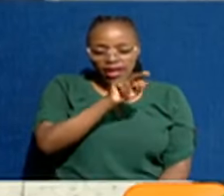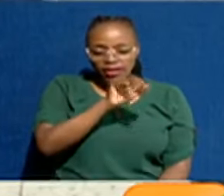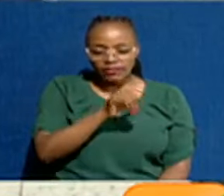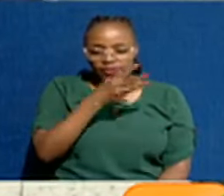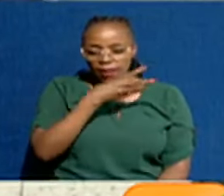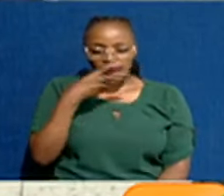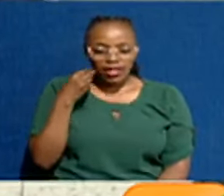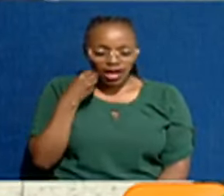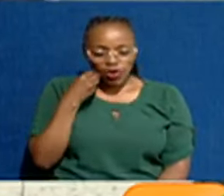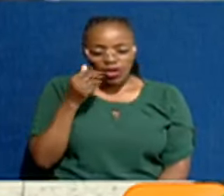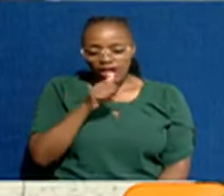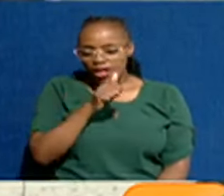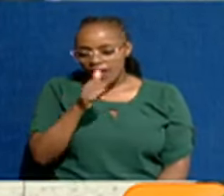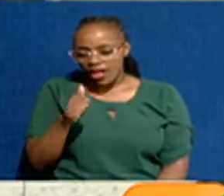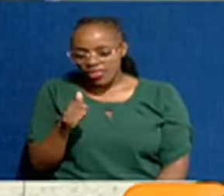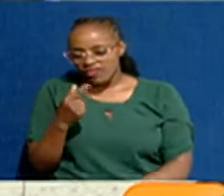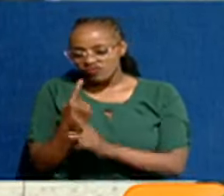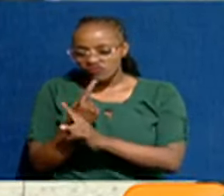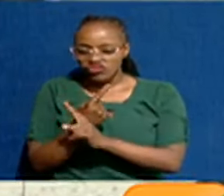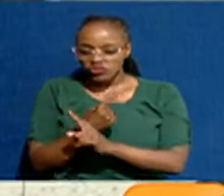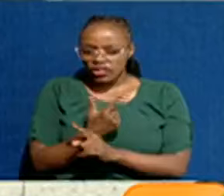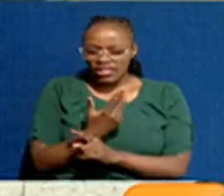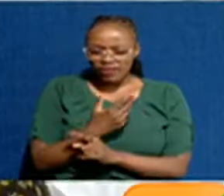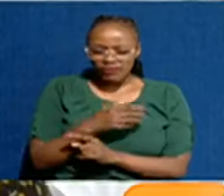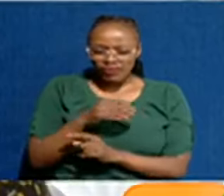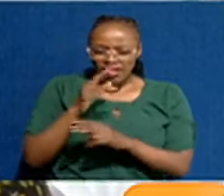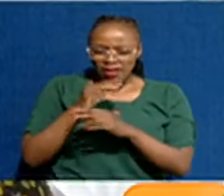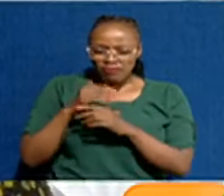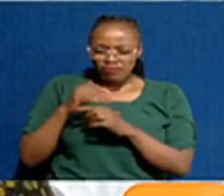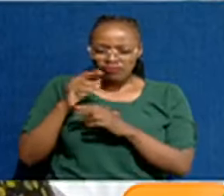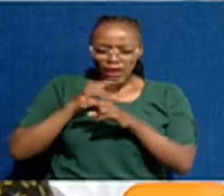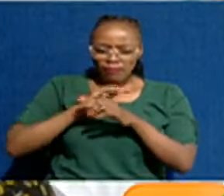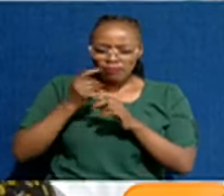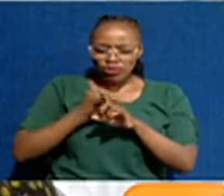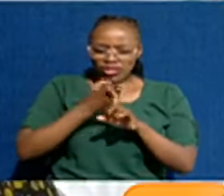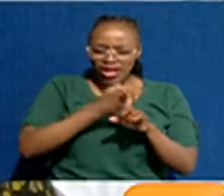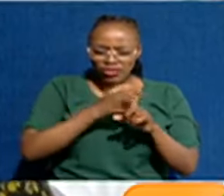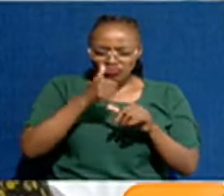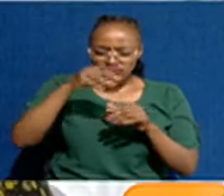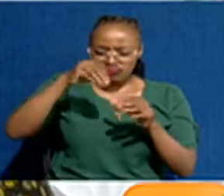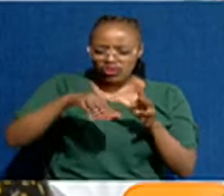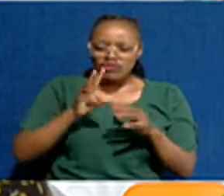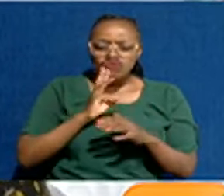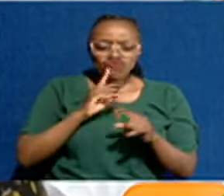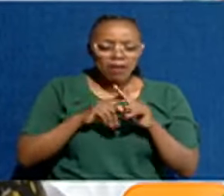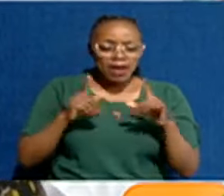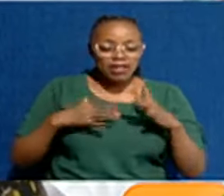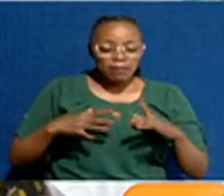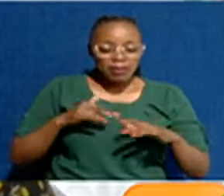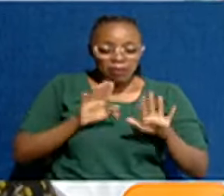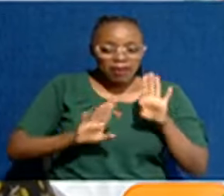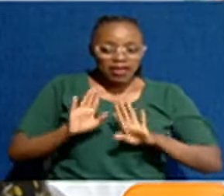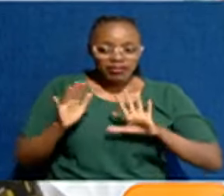viazi karai and others. Kweli wako tayari kuja kutoa, lakini kwa sababu ya tabia ya watu wa pwani,